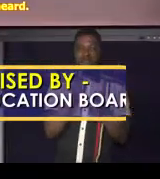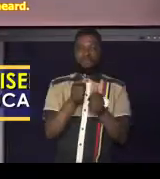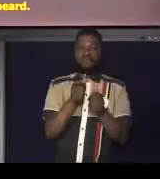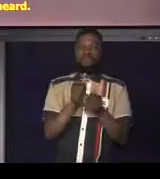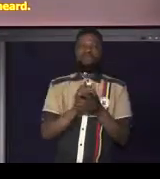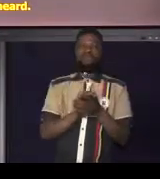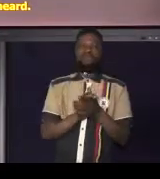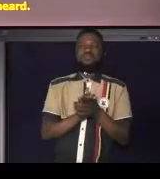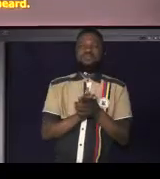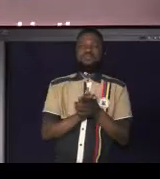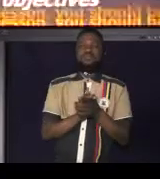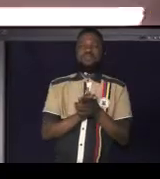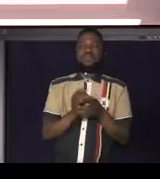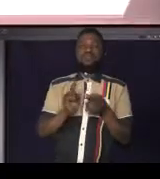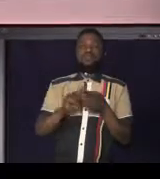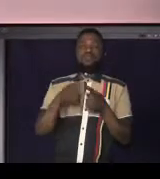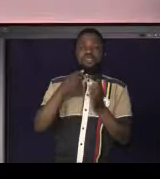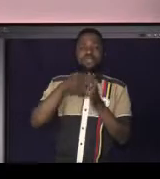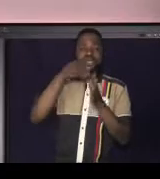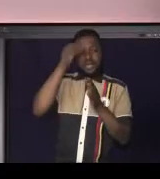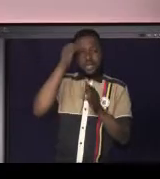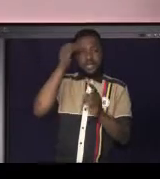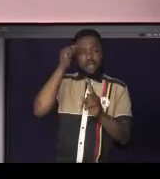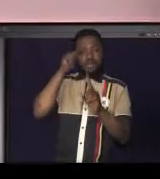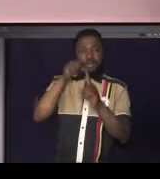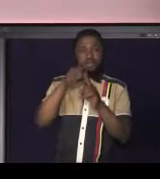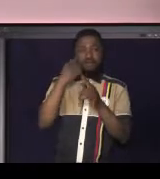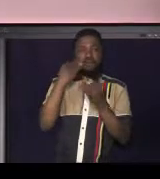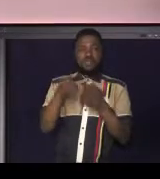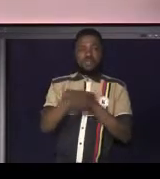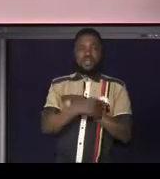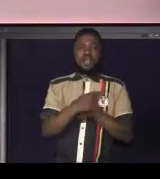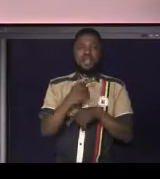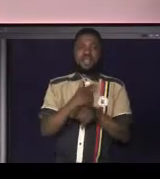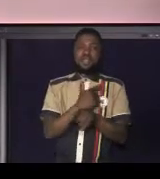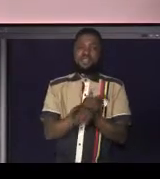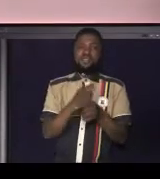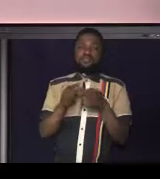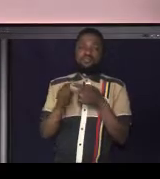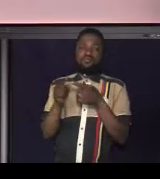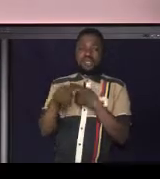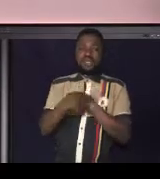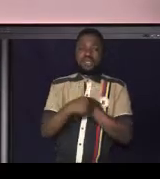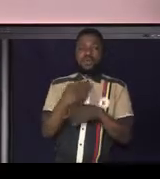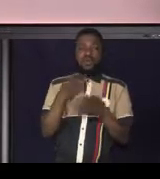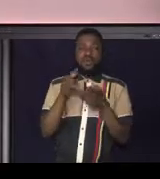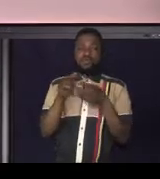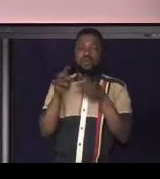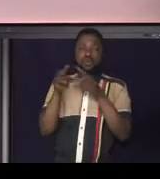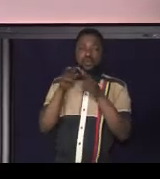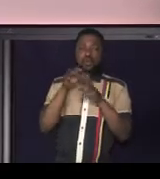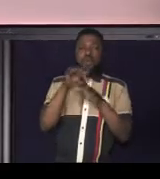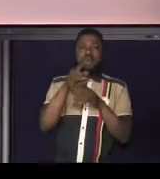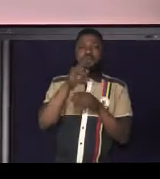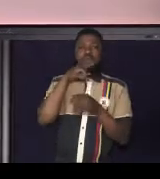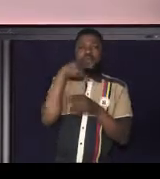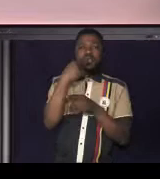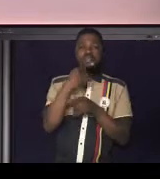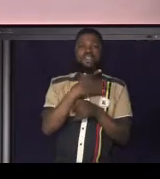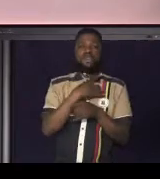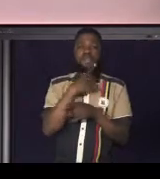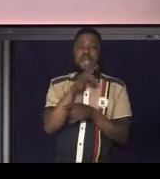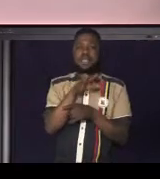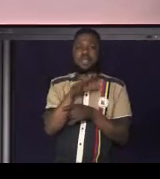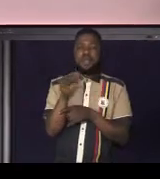Good job, you. So the learning objective for today's lesson, don't forget today we're looking at pronunciation